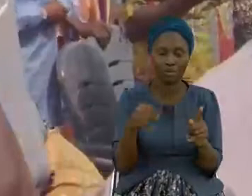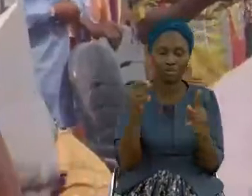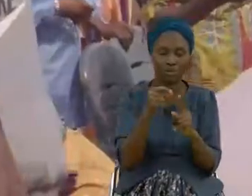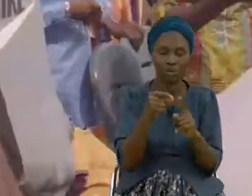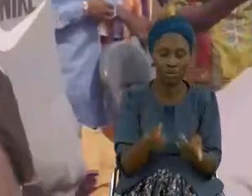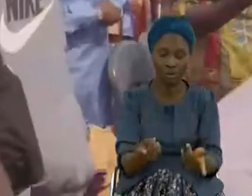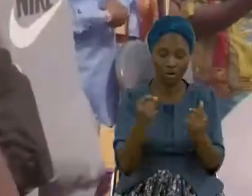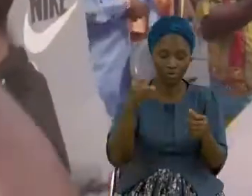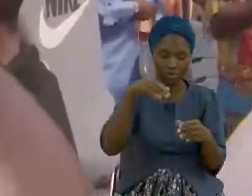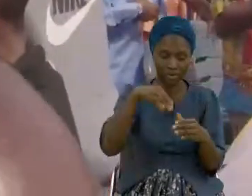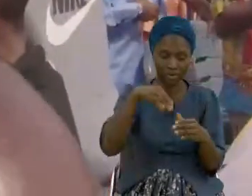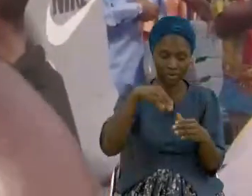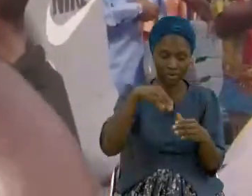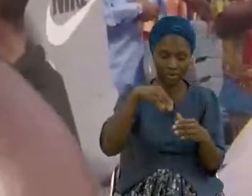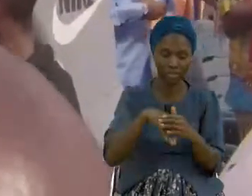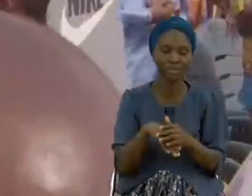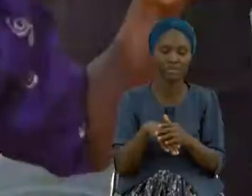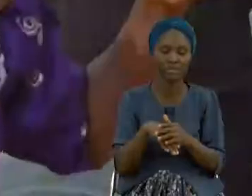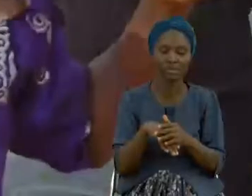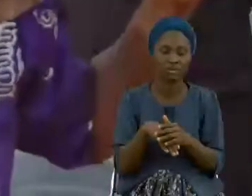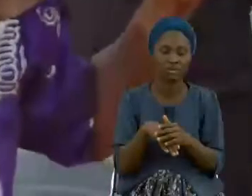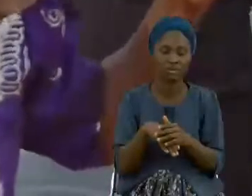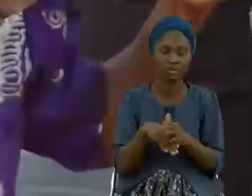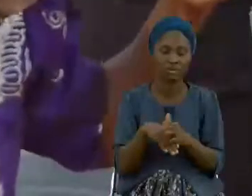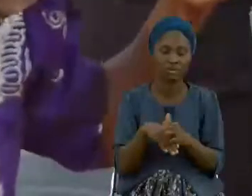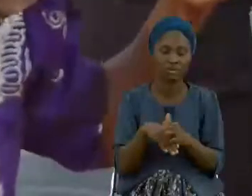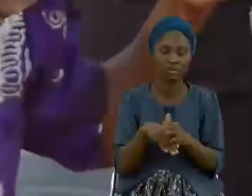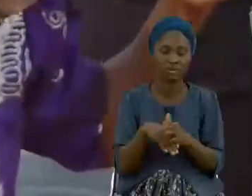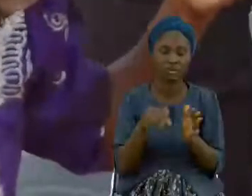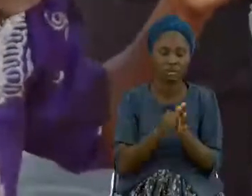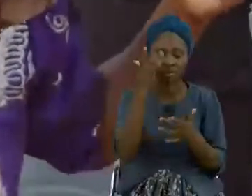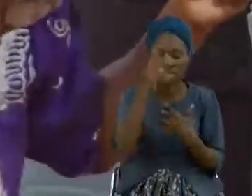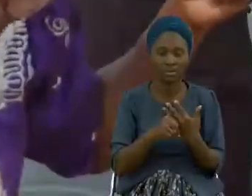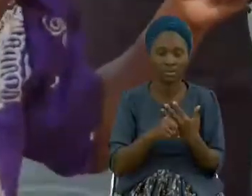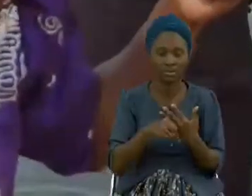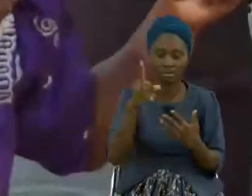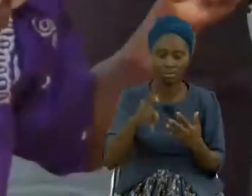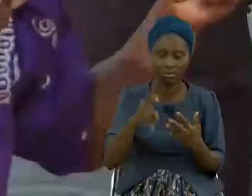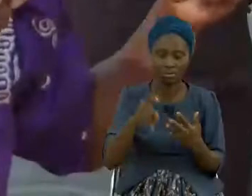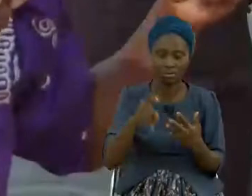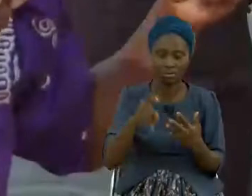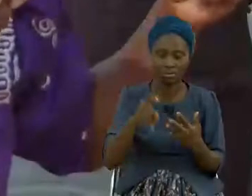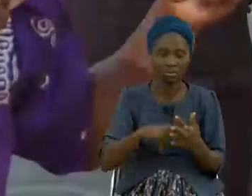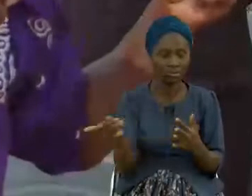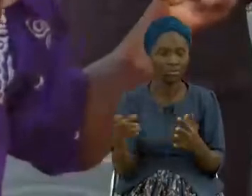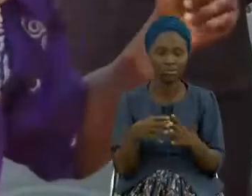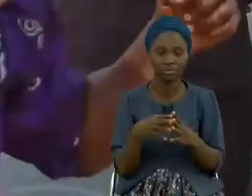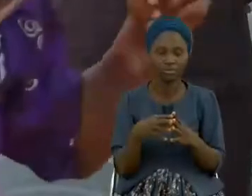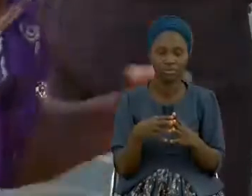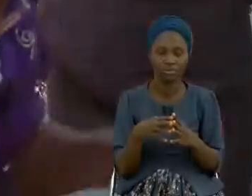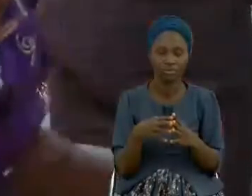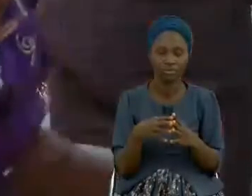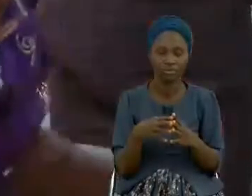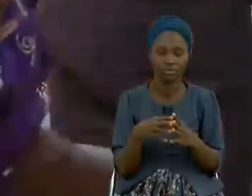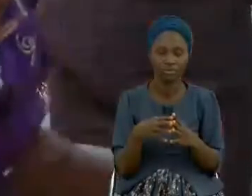that sickness has to go if the keel for the incurable